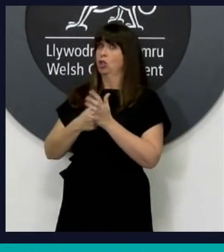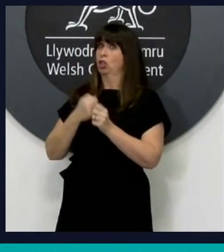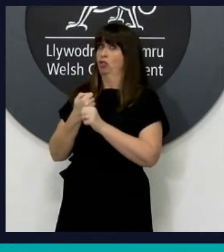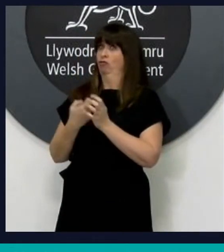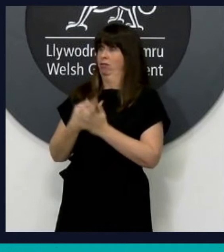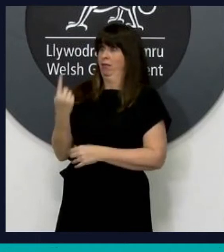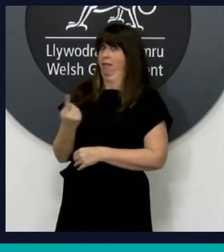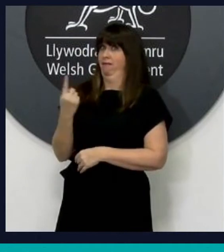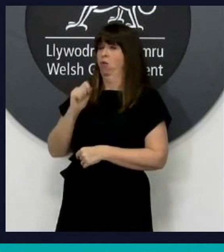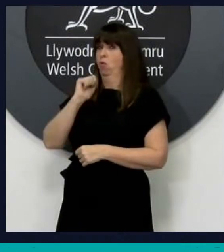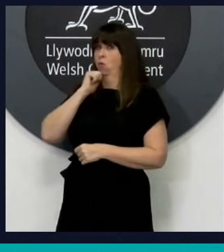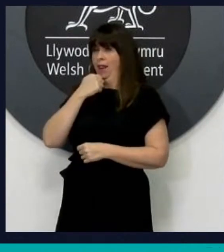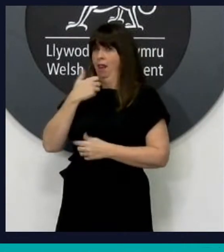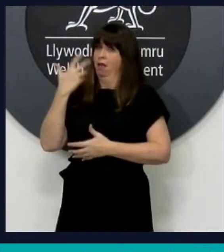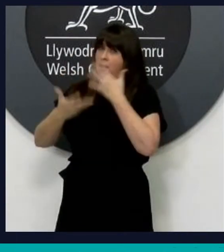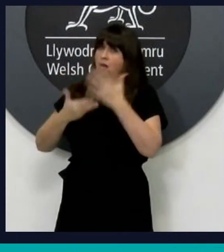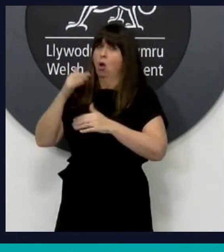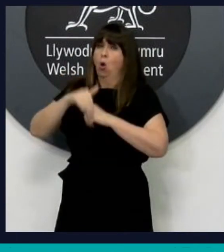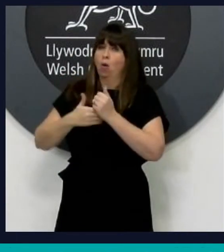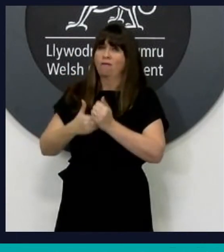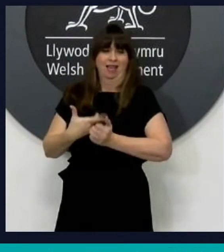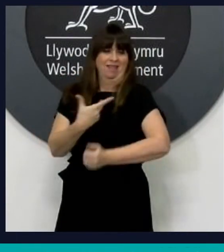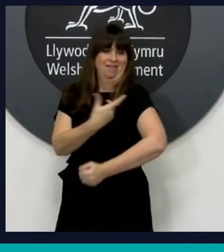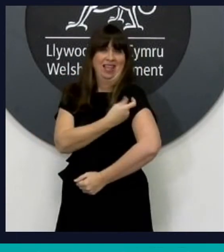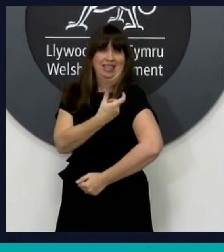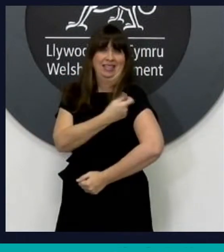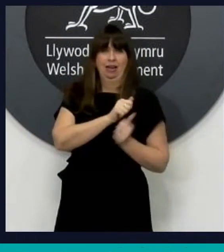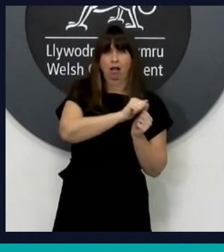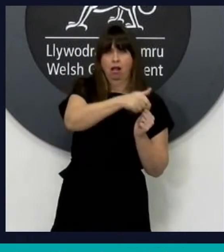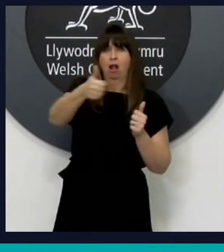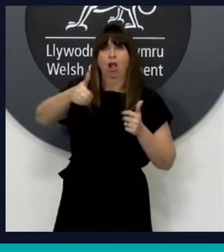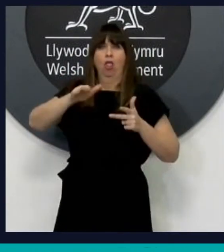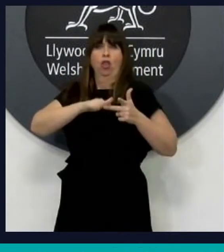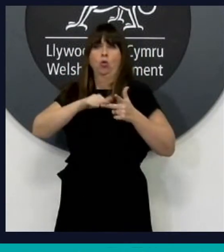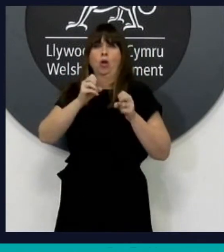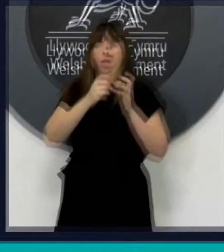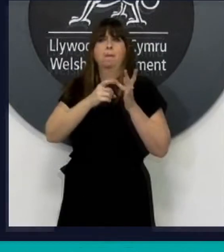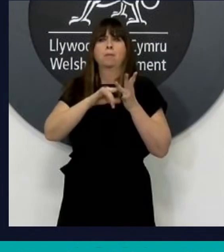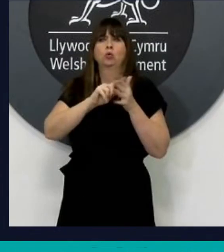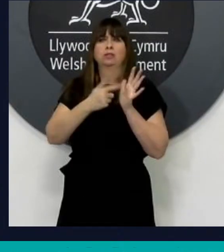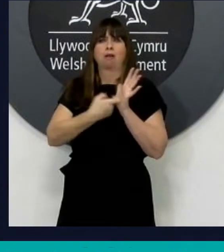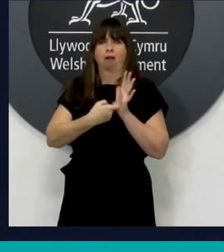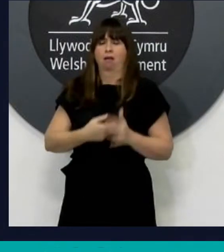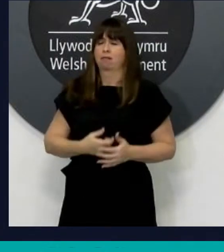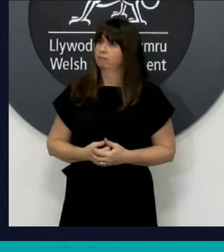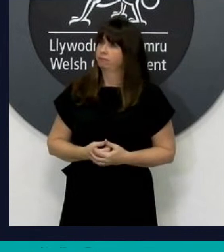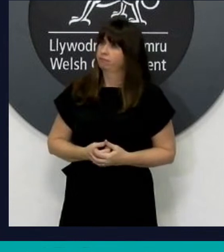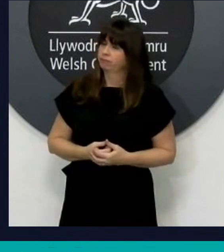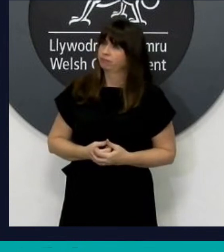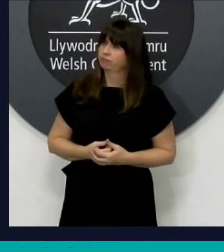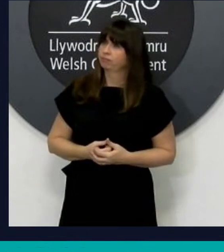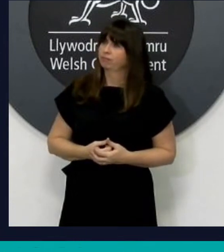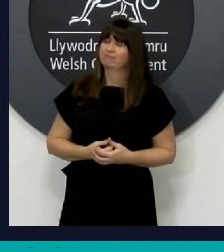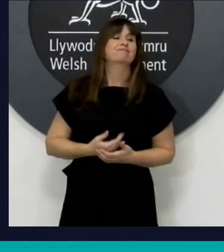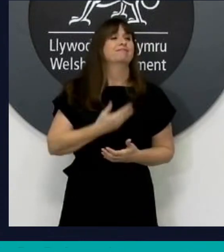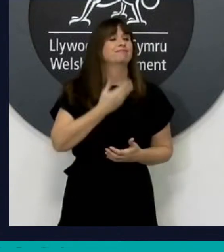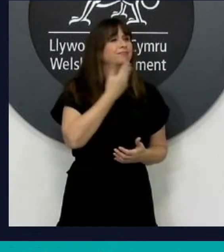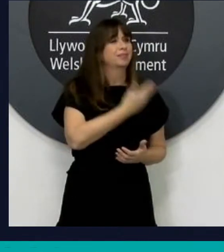we expand the booster programme to keep people in Wales safe. Jill. Thank you, Minister. Diolch yn